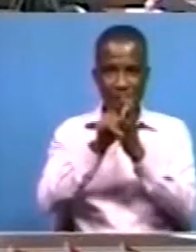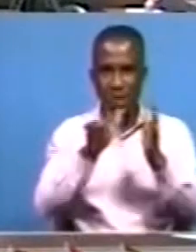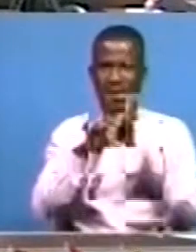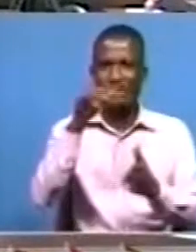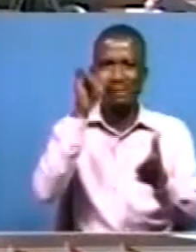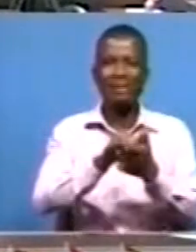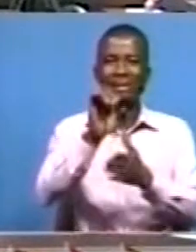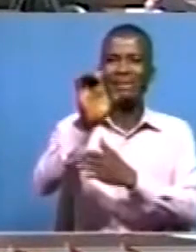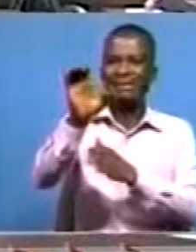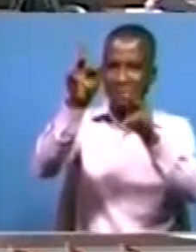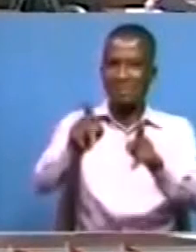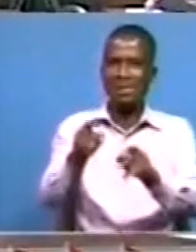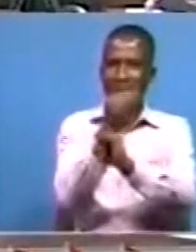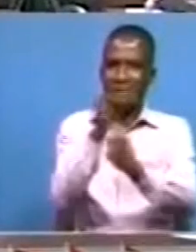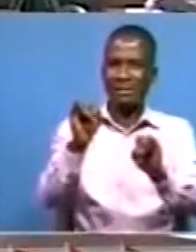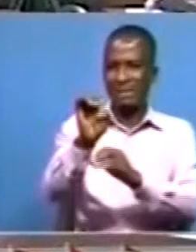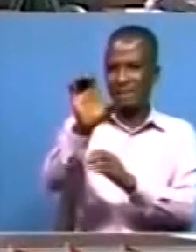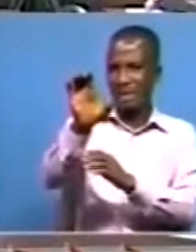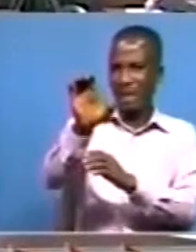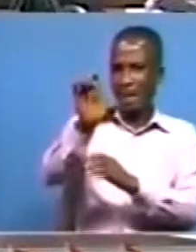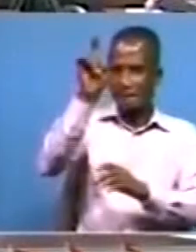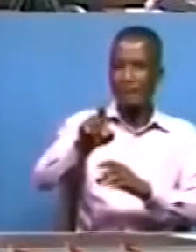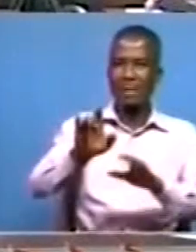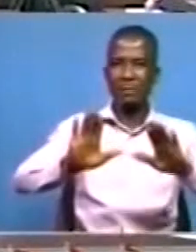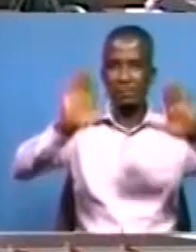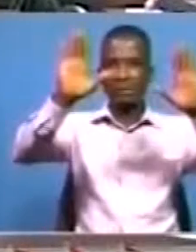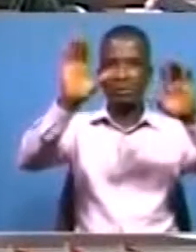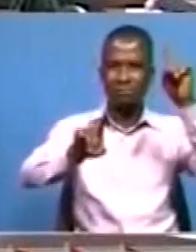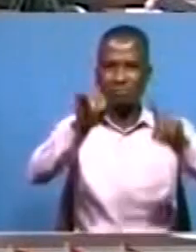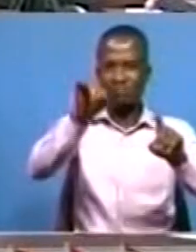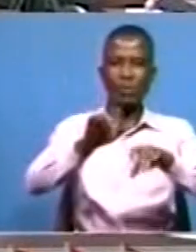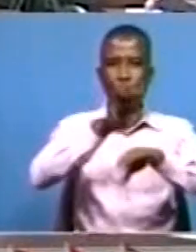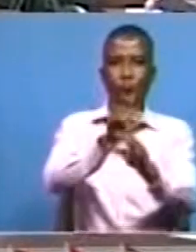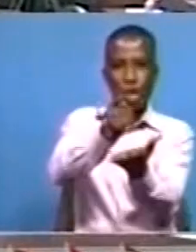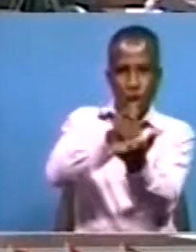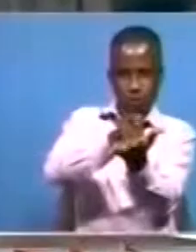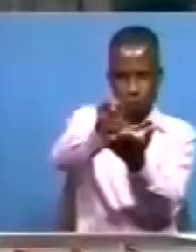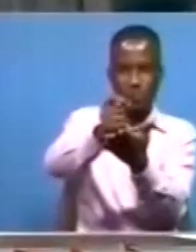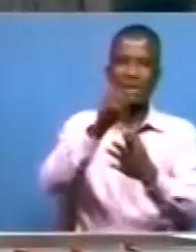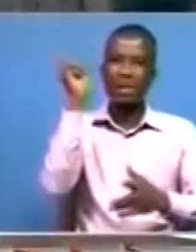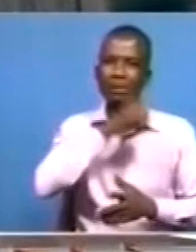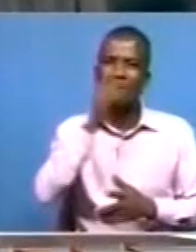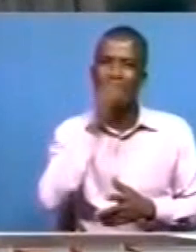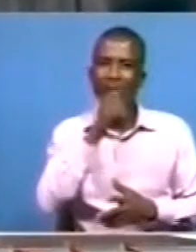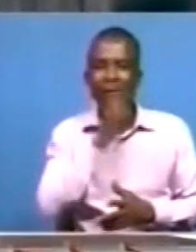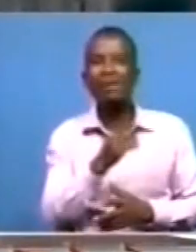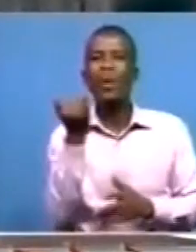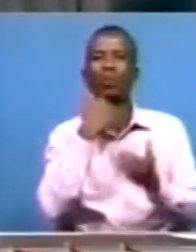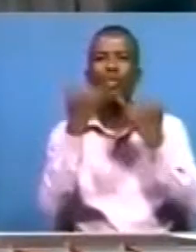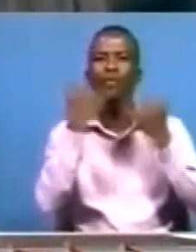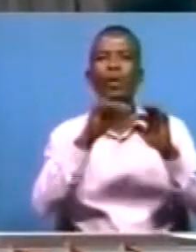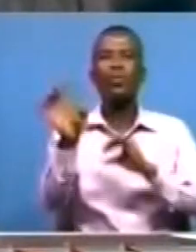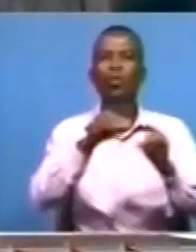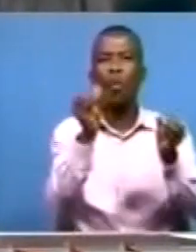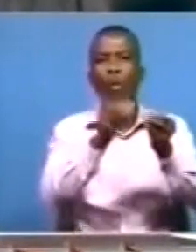said that the chairperson of EC is to testify to the court on the truths behind the errors that the petitioner has